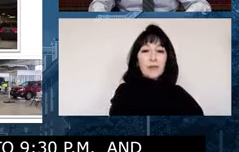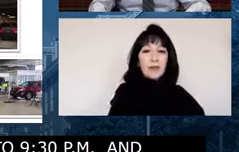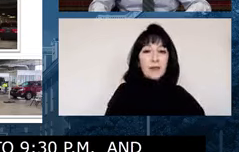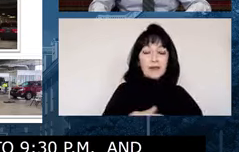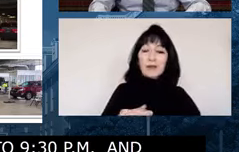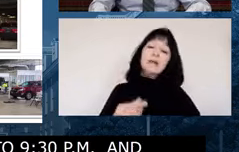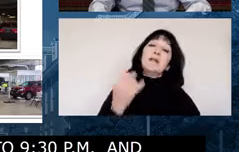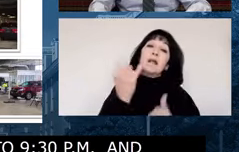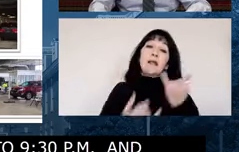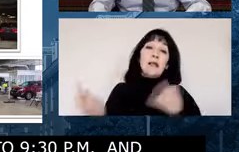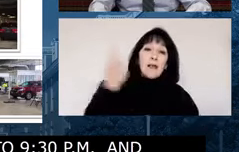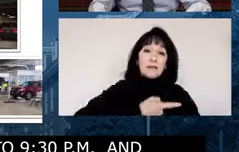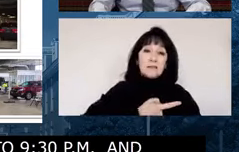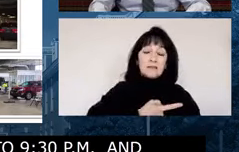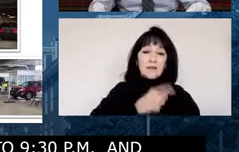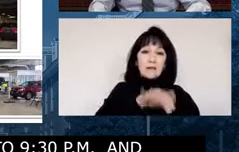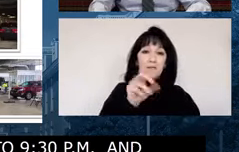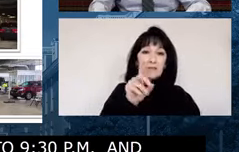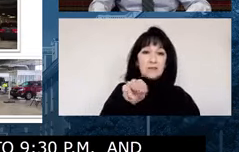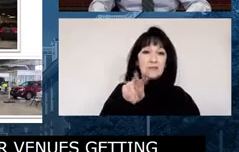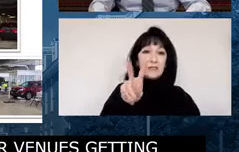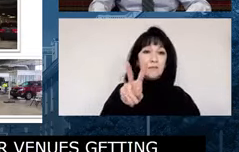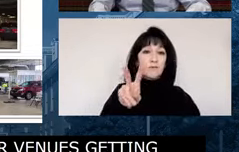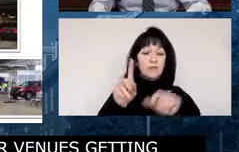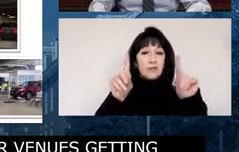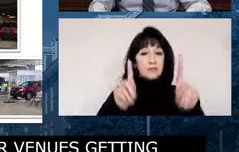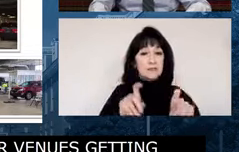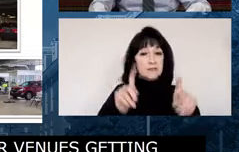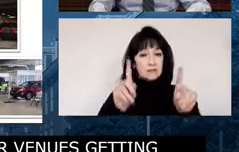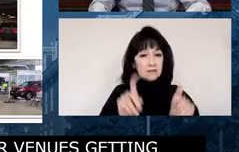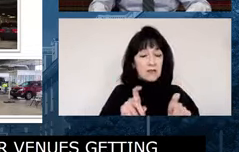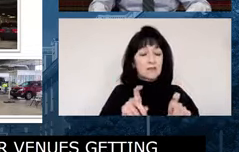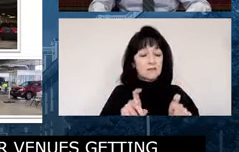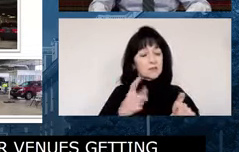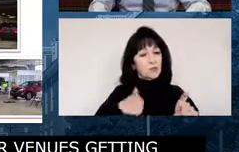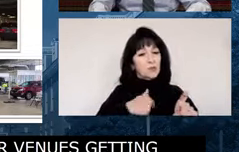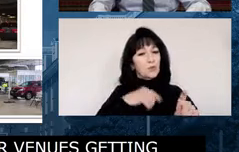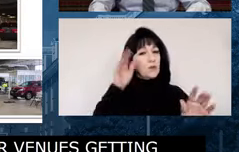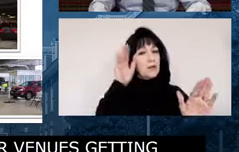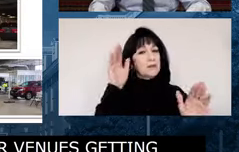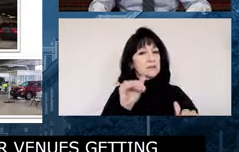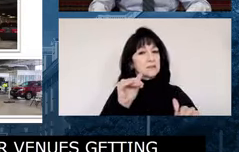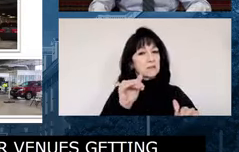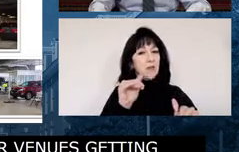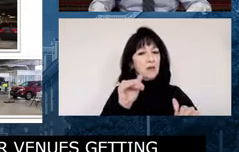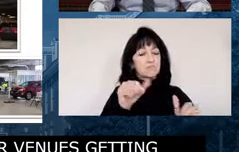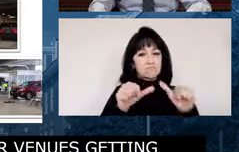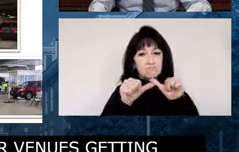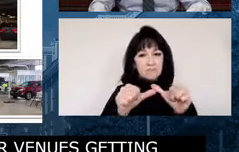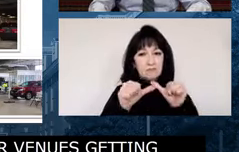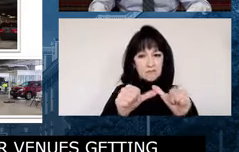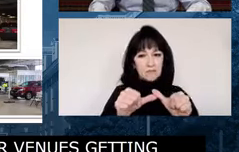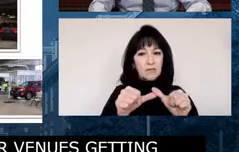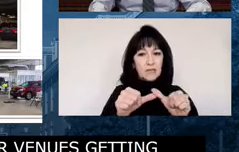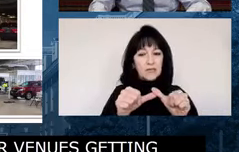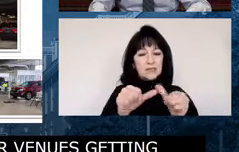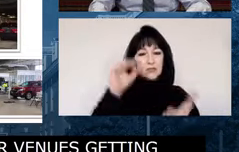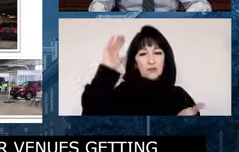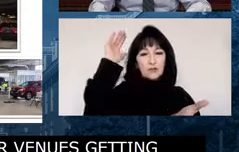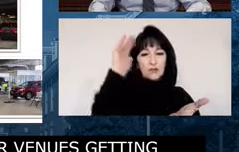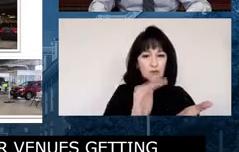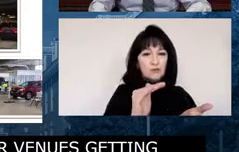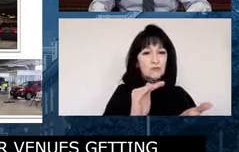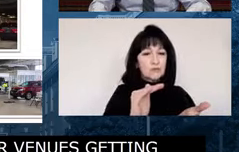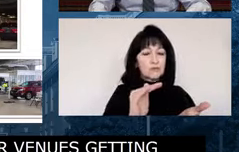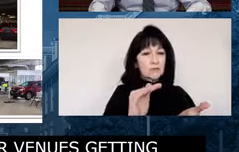things tick up a little bit, which we don't expect, we expect things to continue to go down in terms of demand